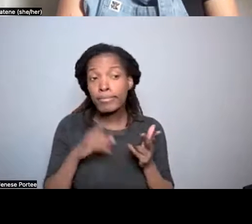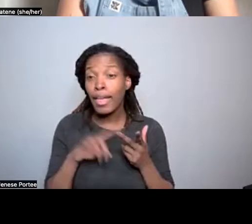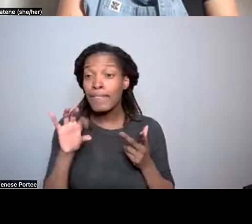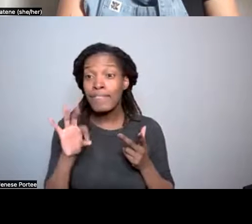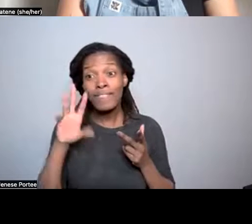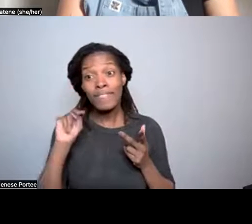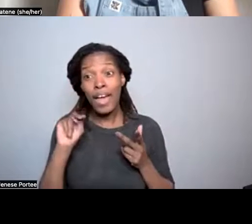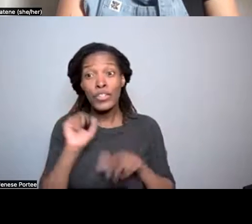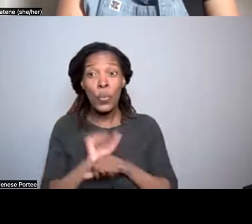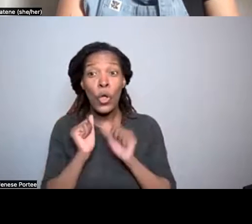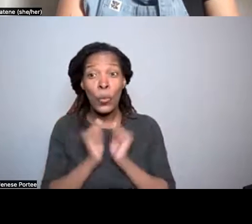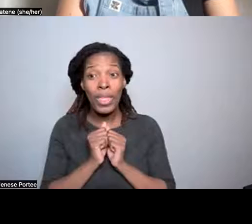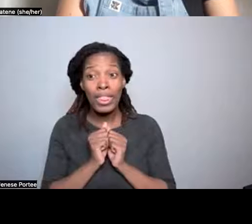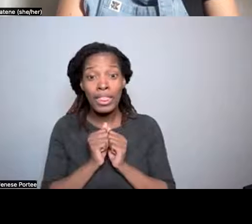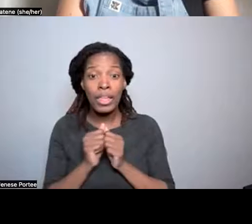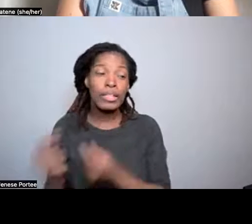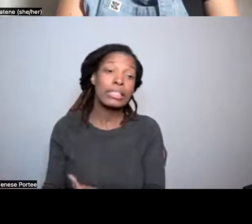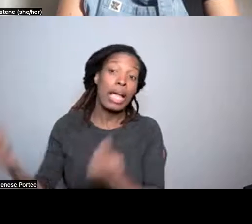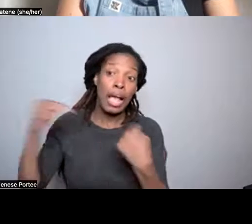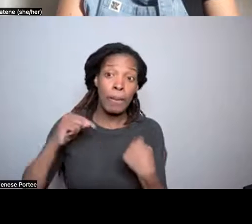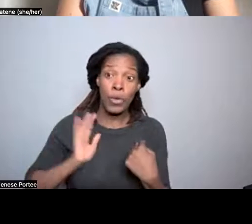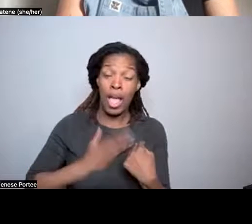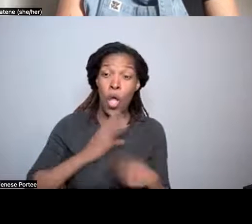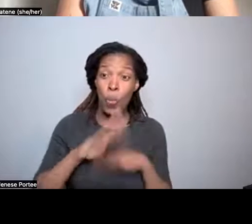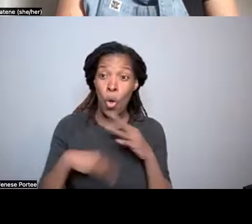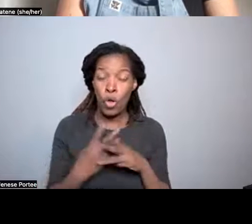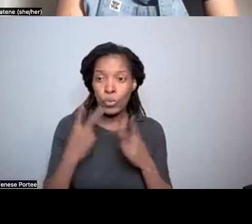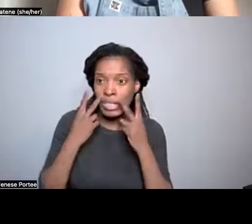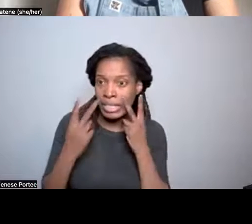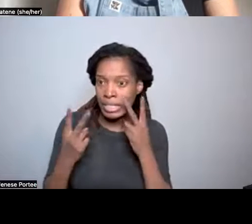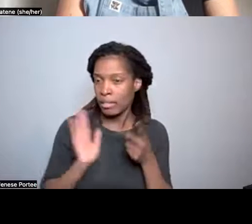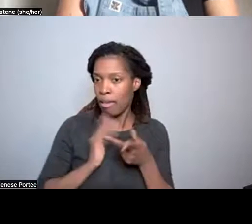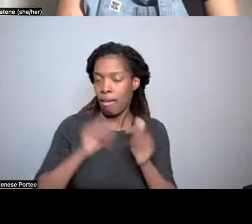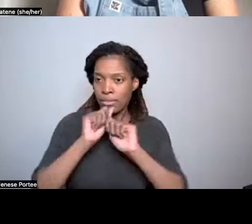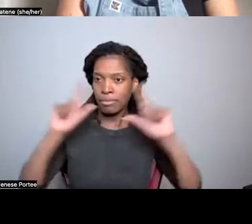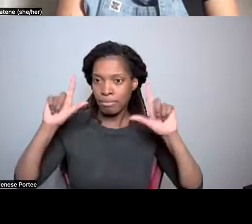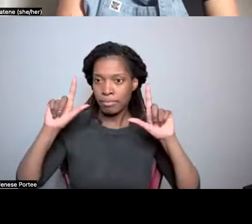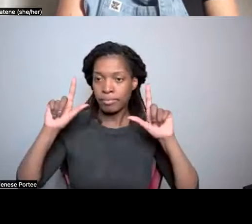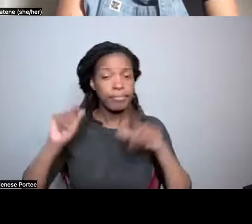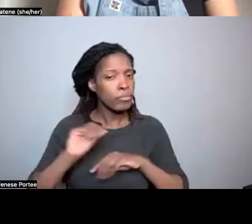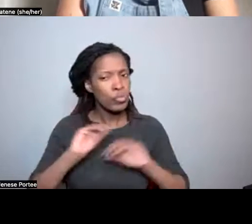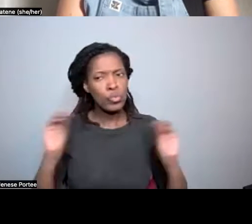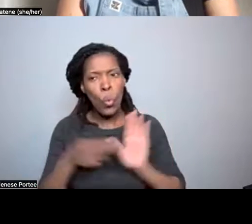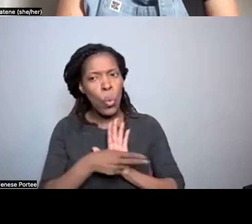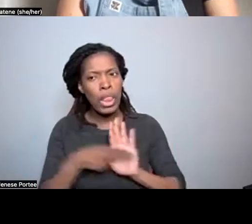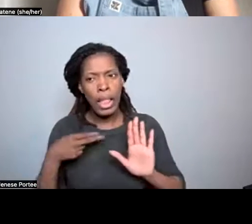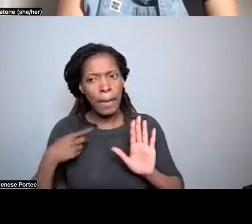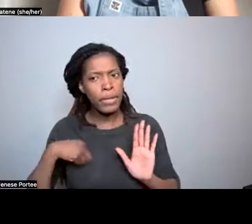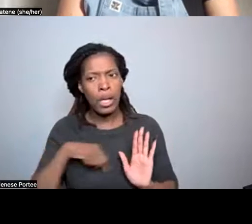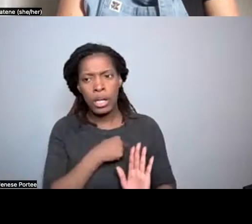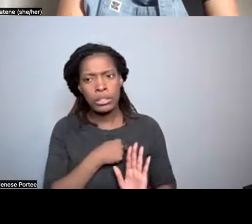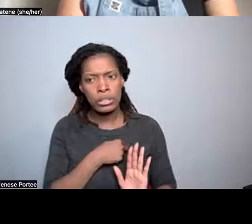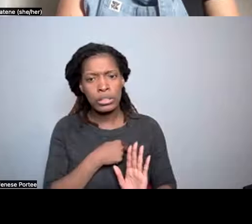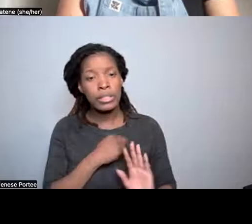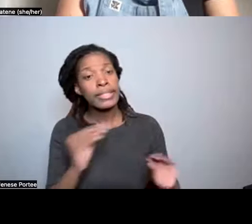with. Come to our world and see what we see. Don't put labels on us. Teach